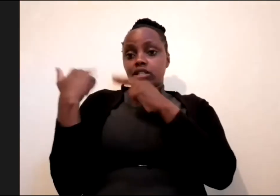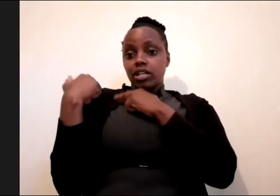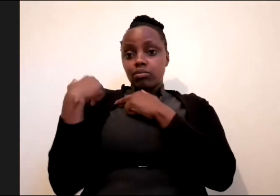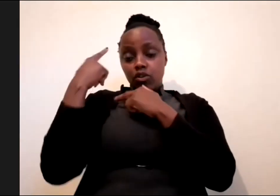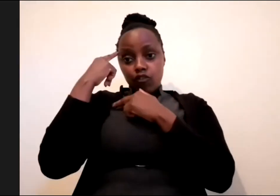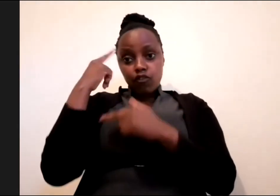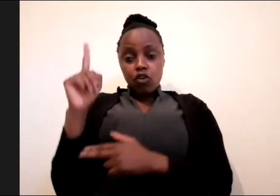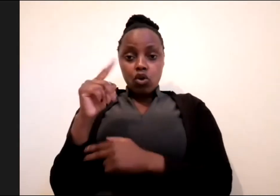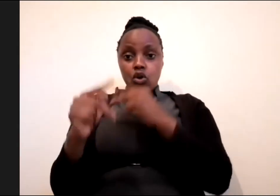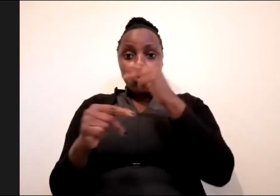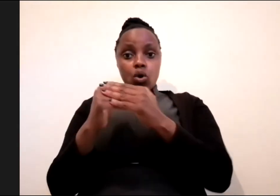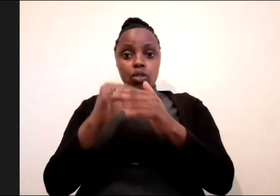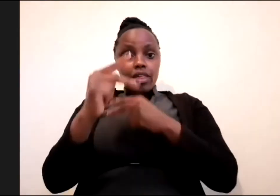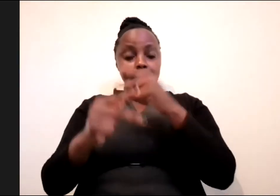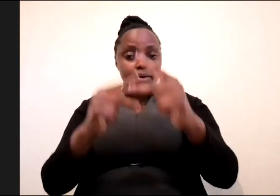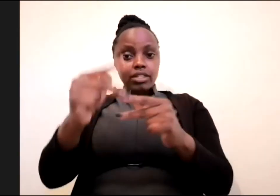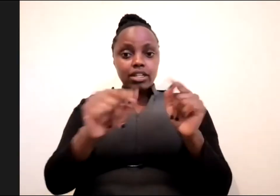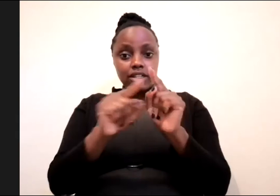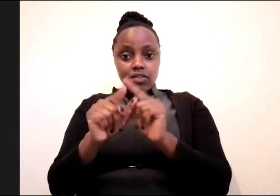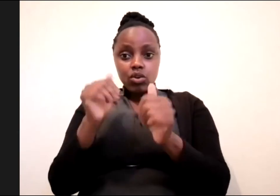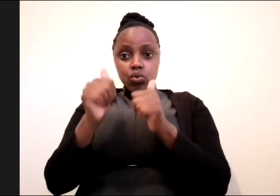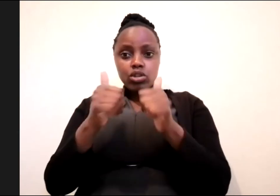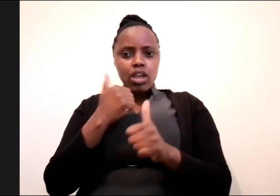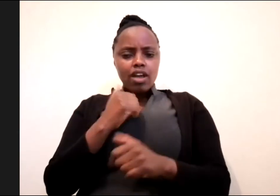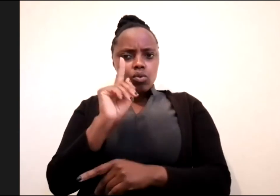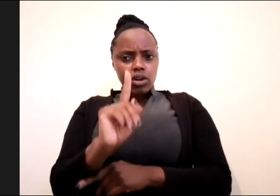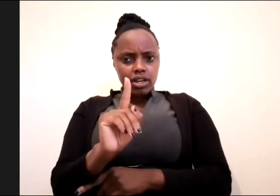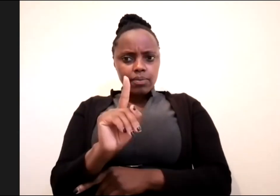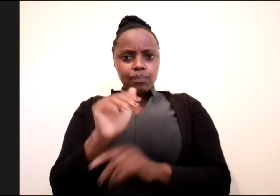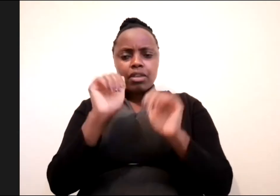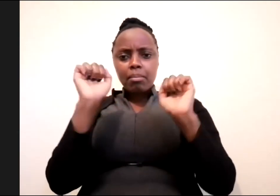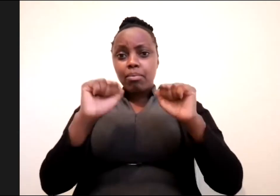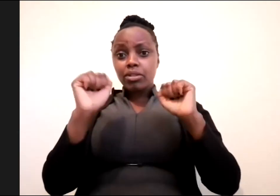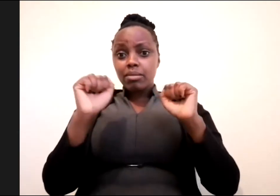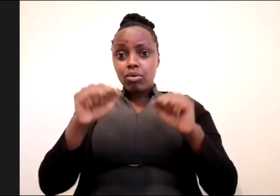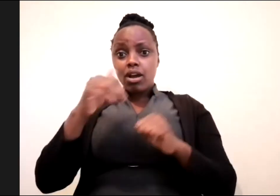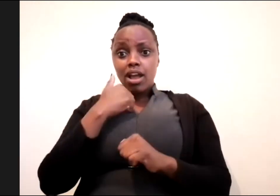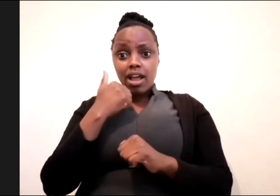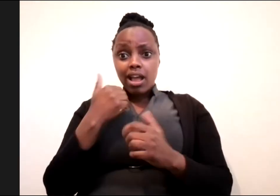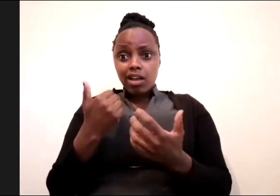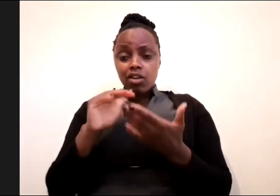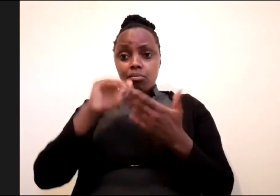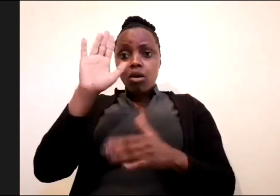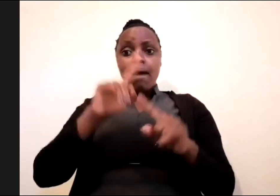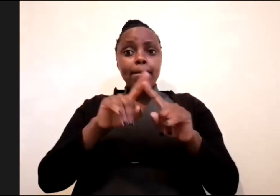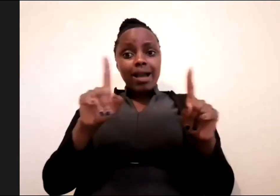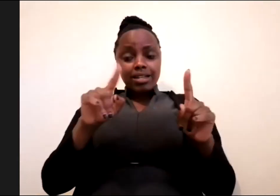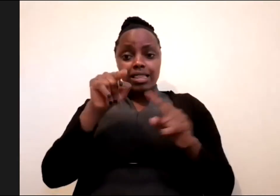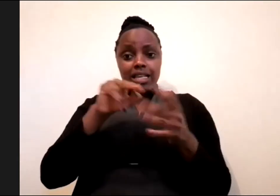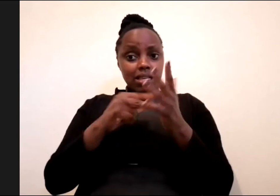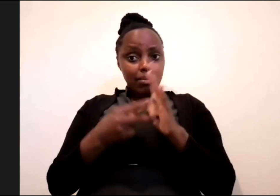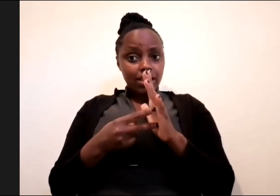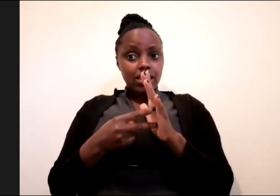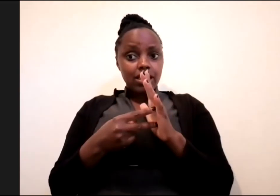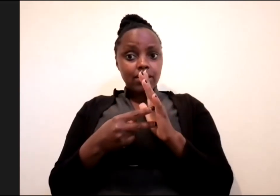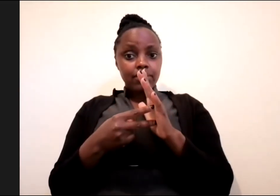processors. And the second one would not be possible anymore, and it means that